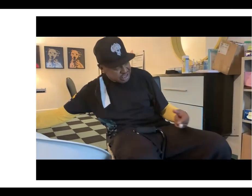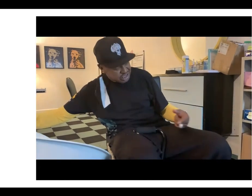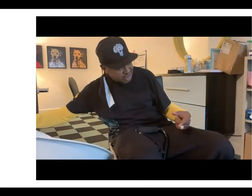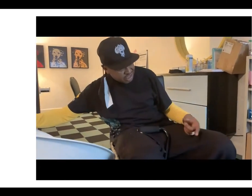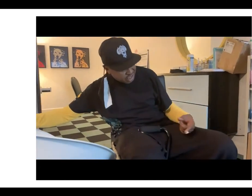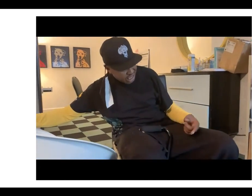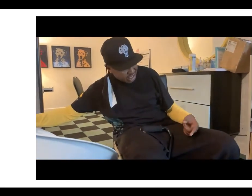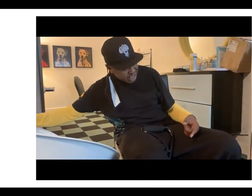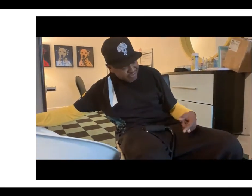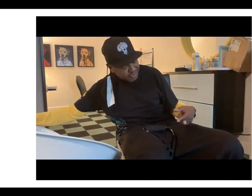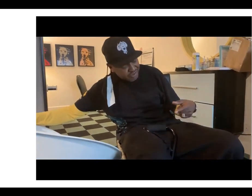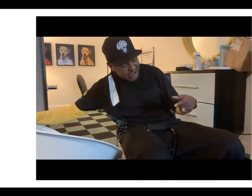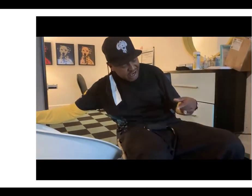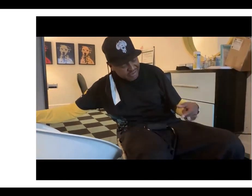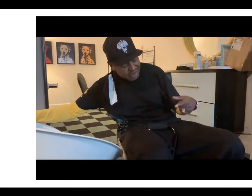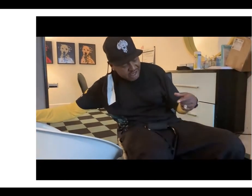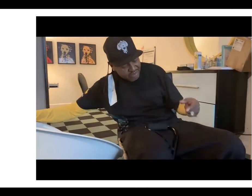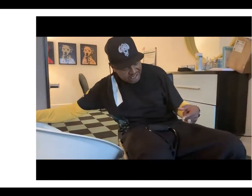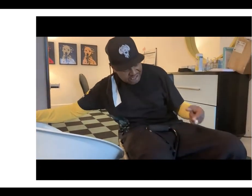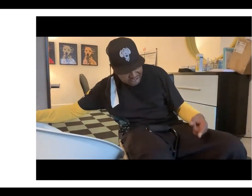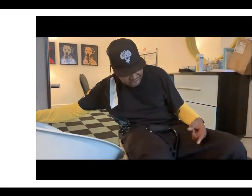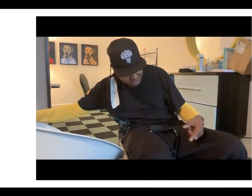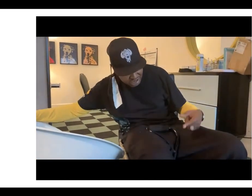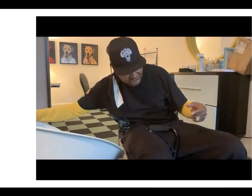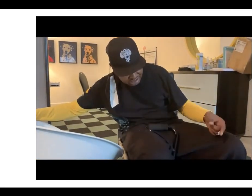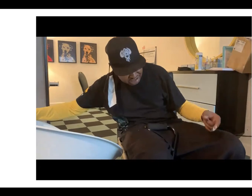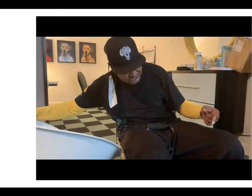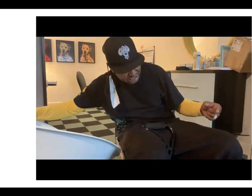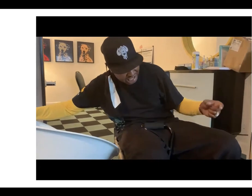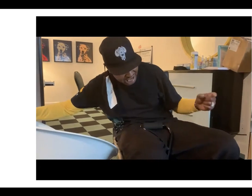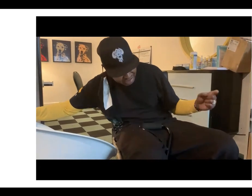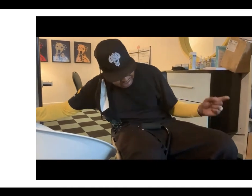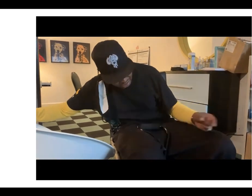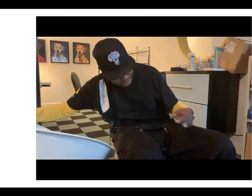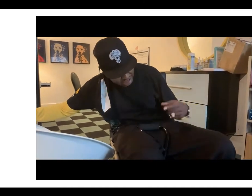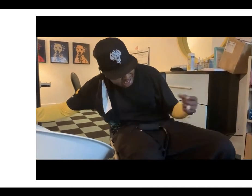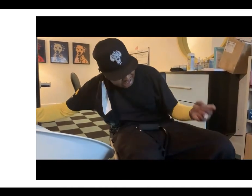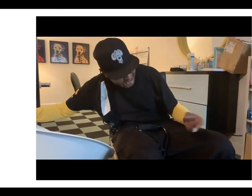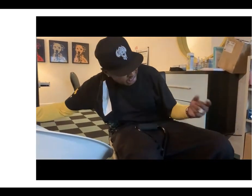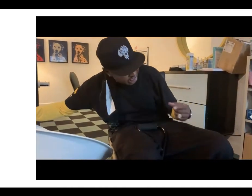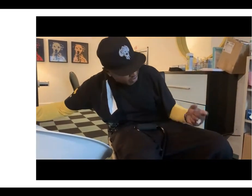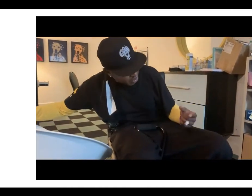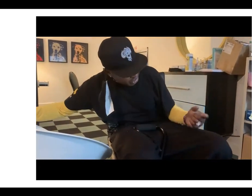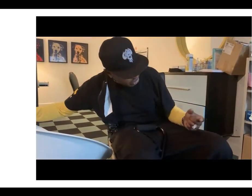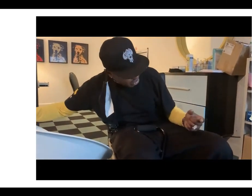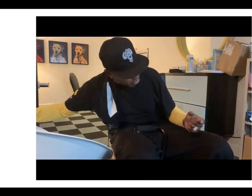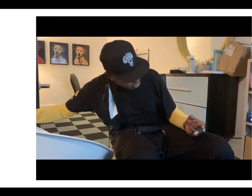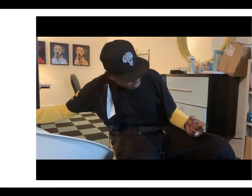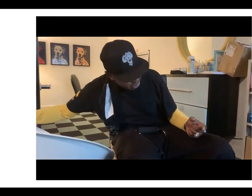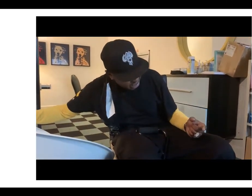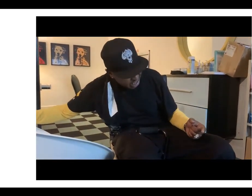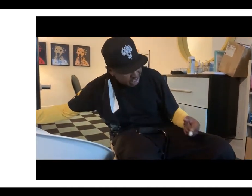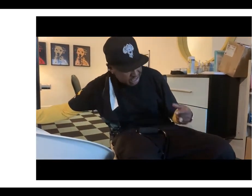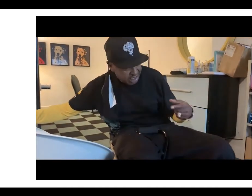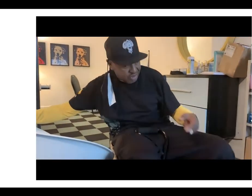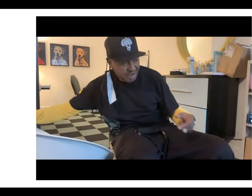of get yourself together. Everybody surrounded just their lives around that 18 months, though. You know